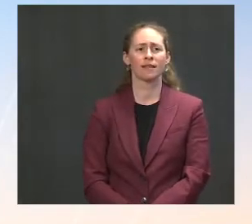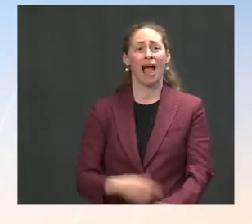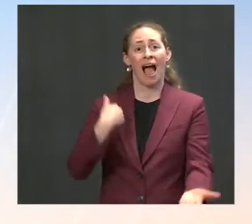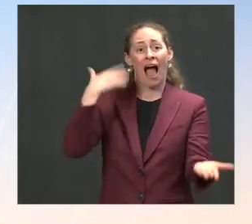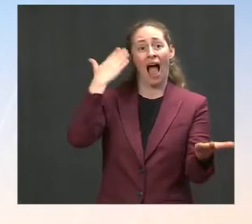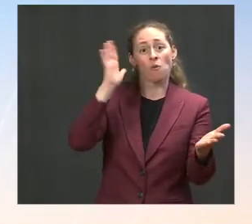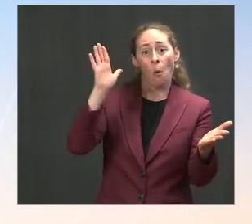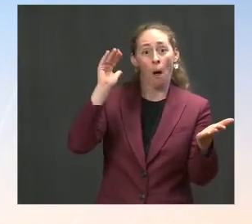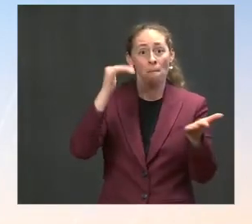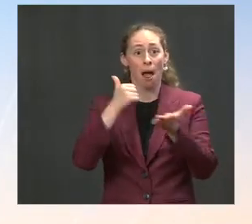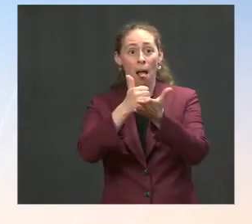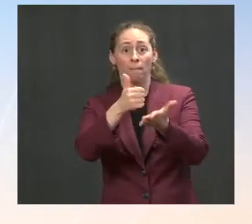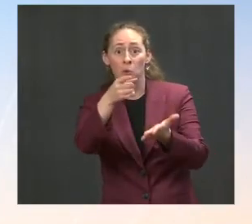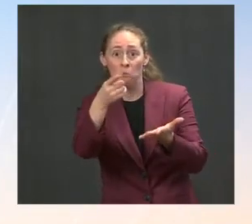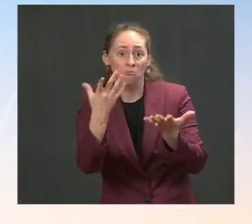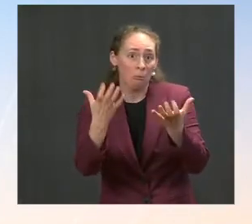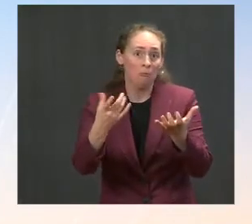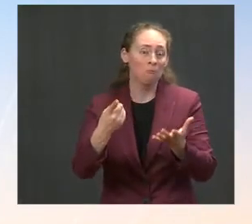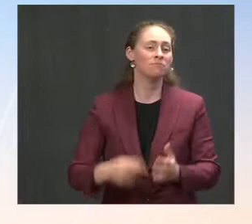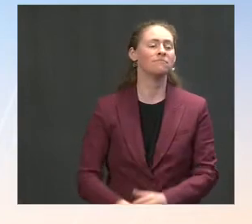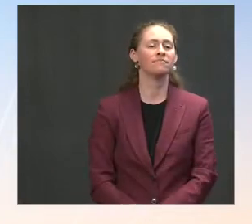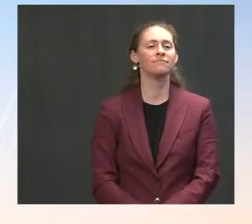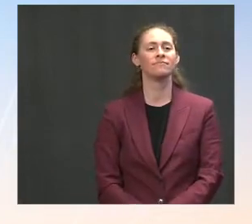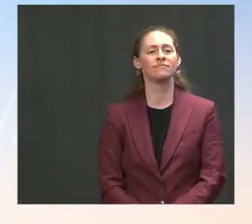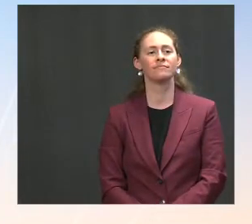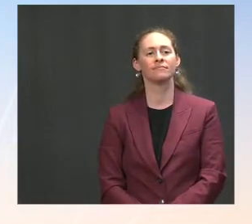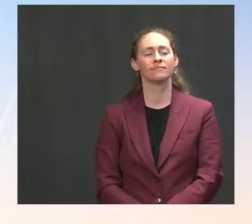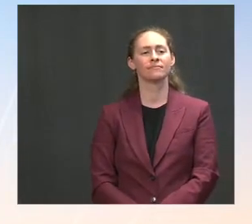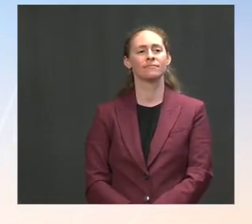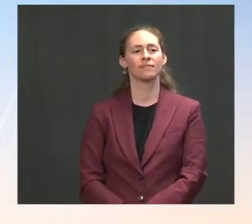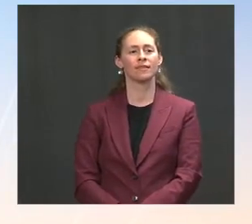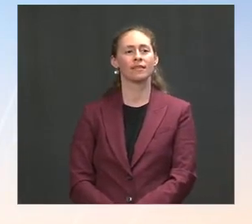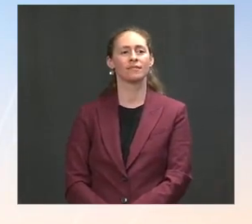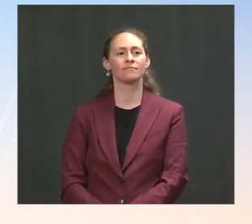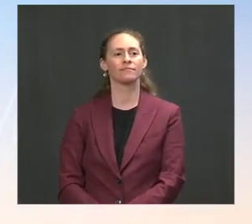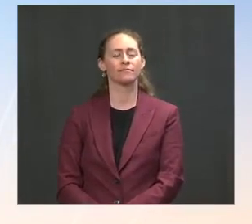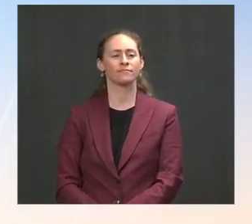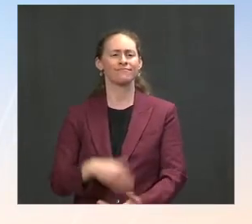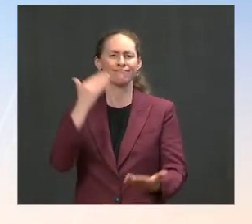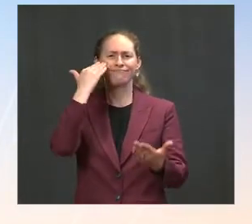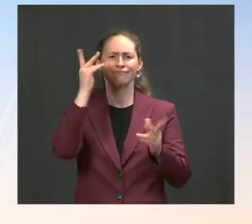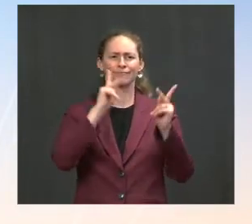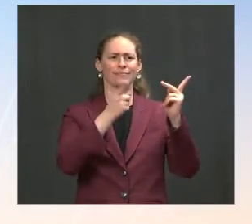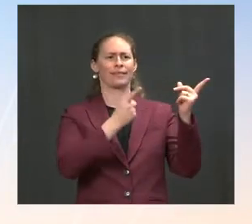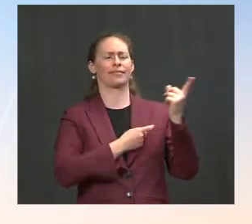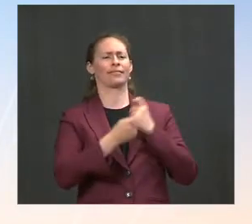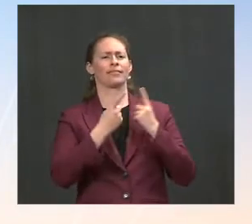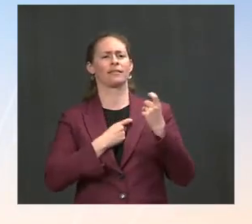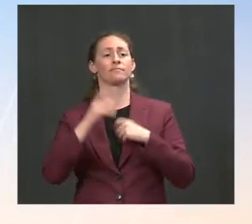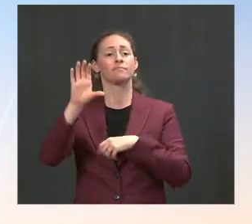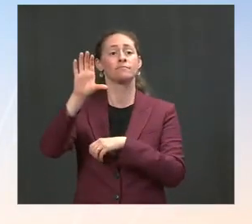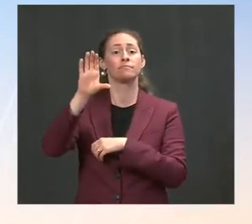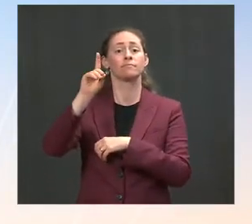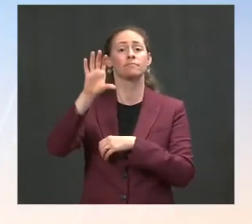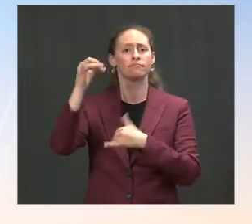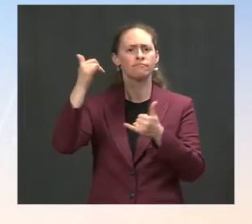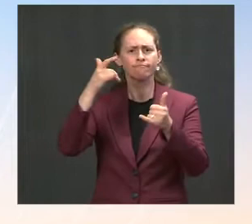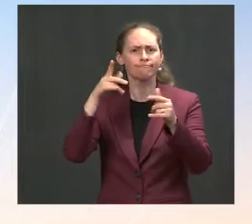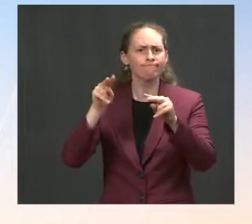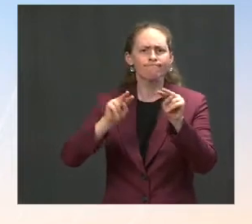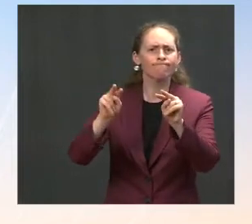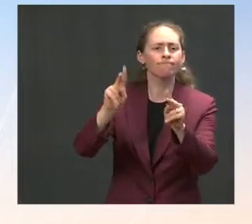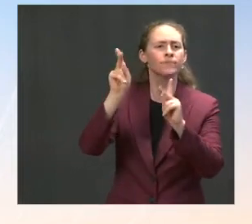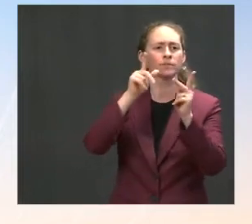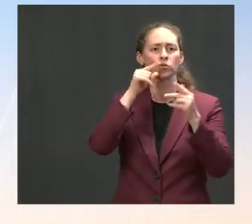interest. So the way that, because people have asked this before, so the way the CDC is actively tracking breakthrough cases, there are tens of thousands of people across the country, and of